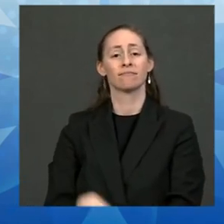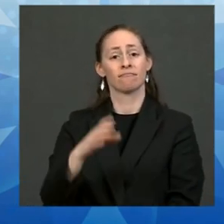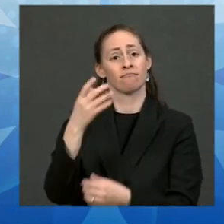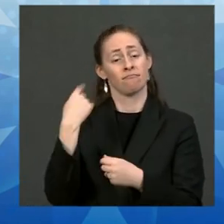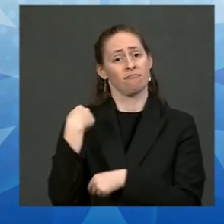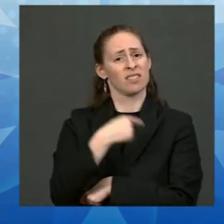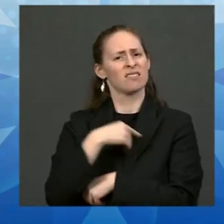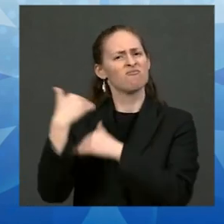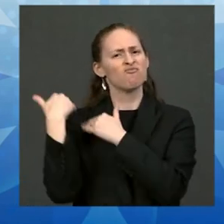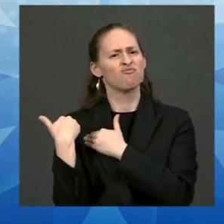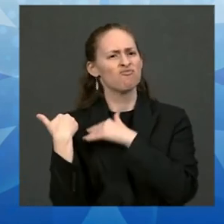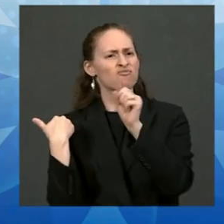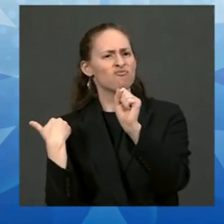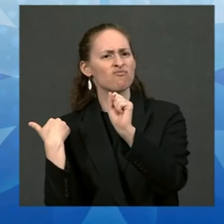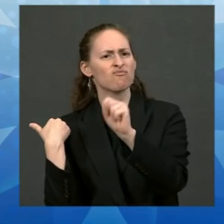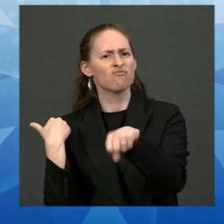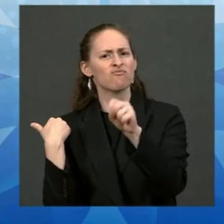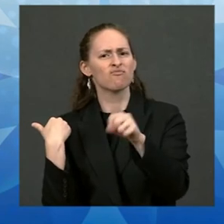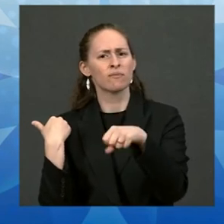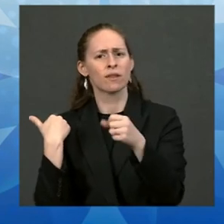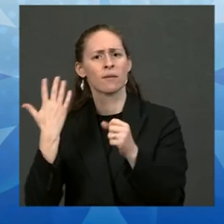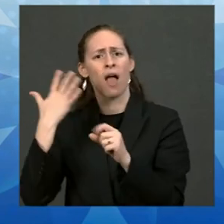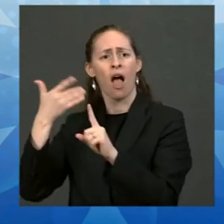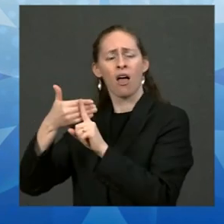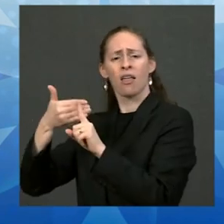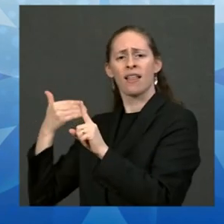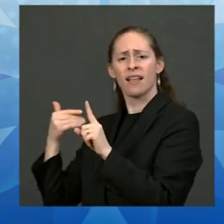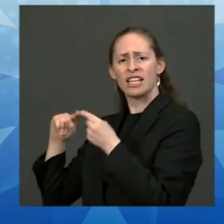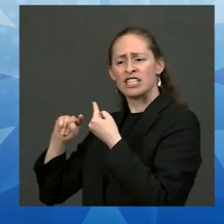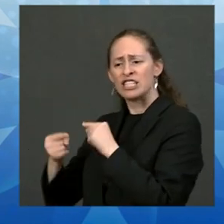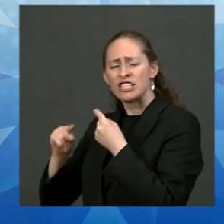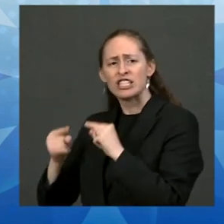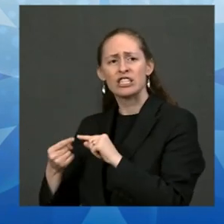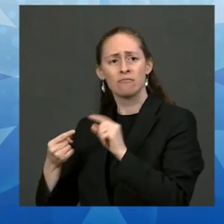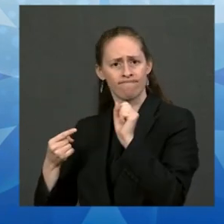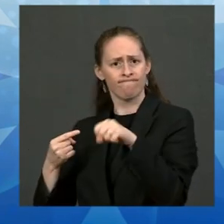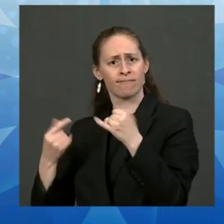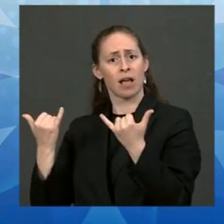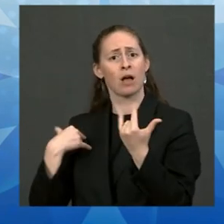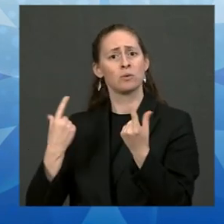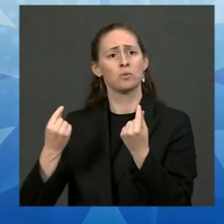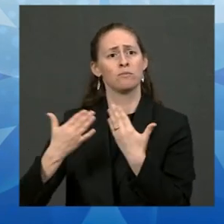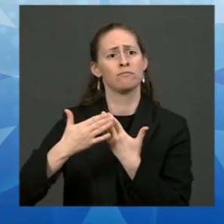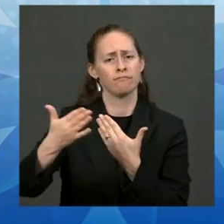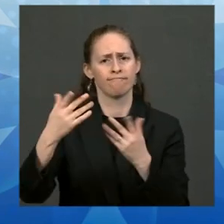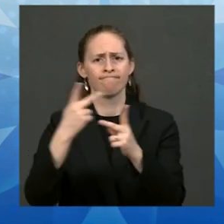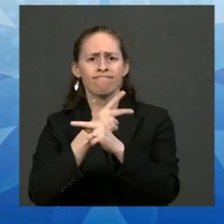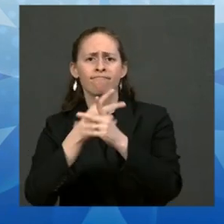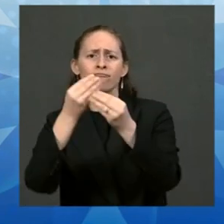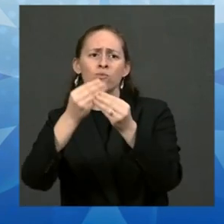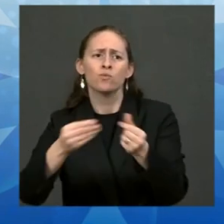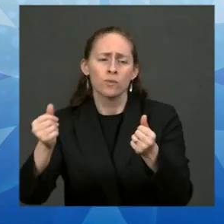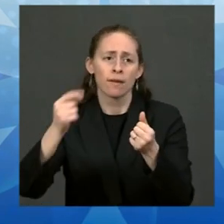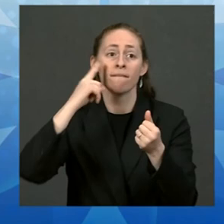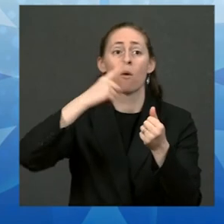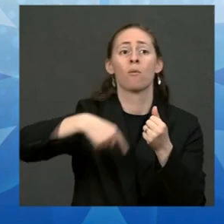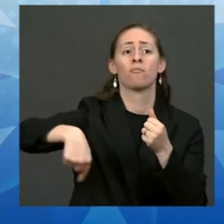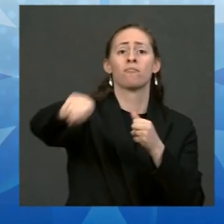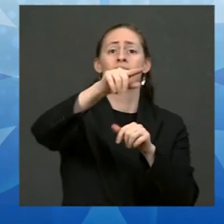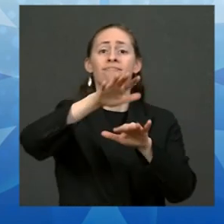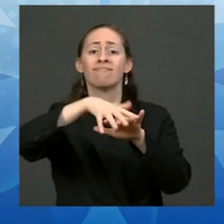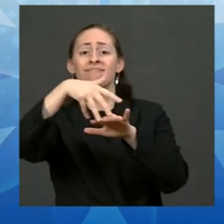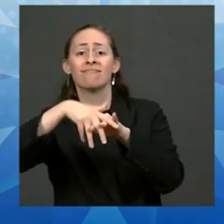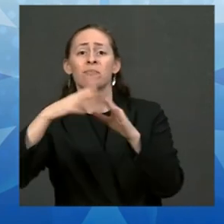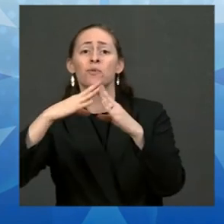the wounds of our past and pave a new path for Native communities. And the president and